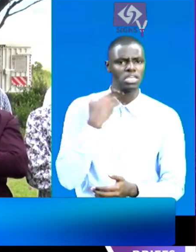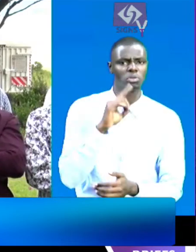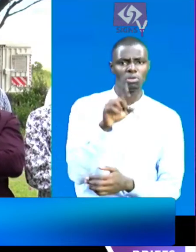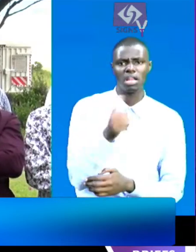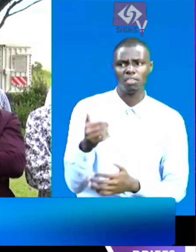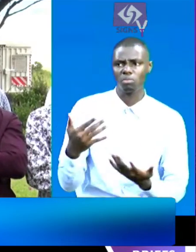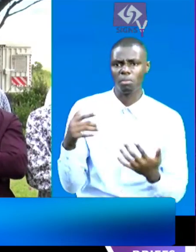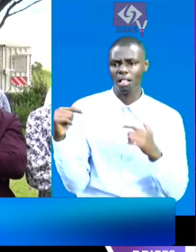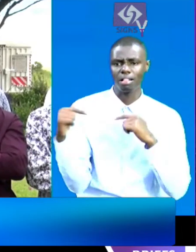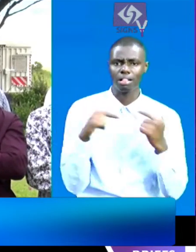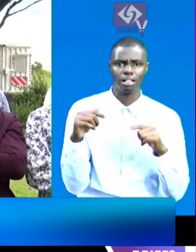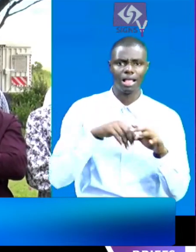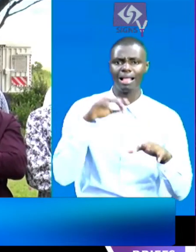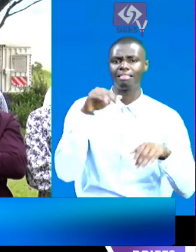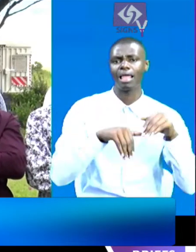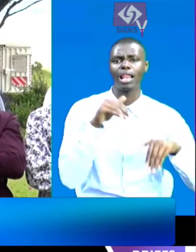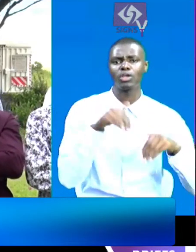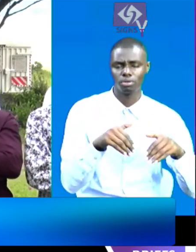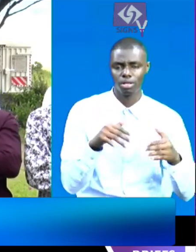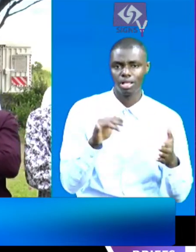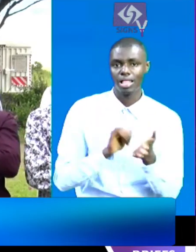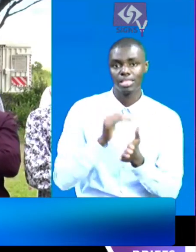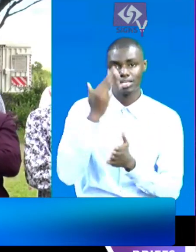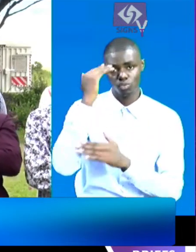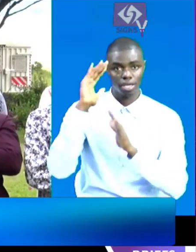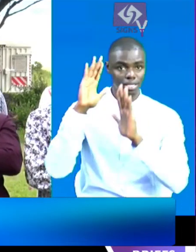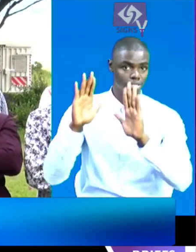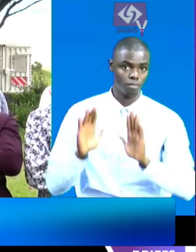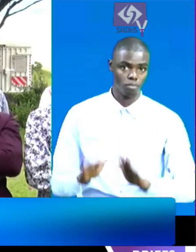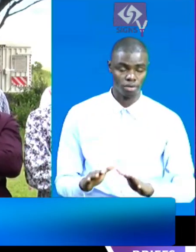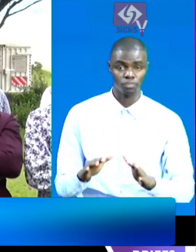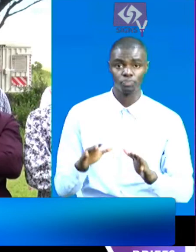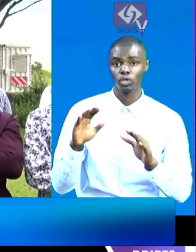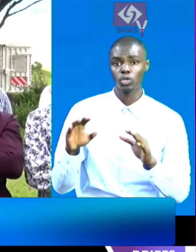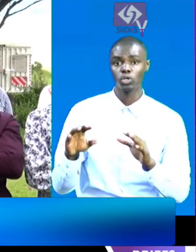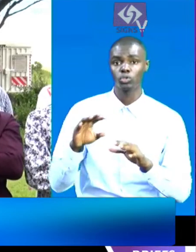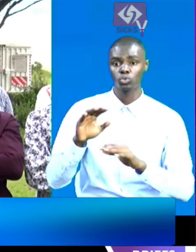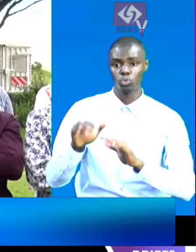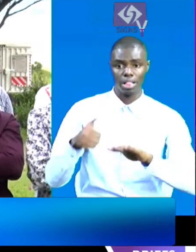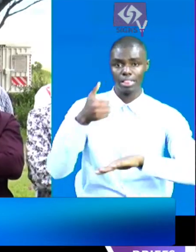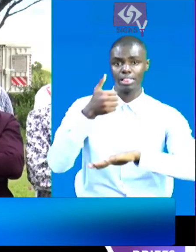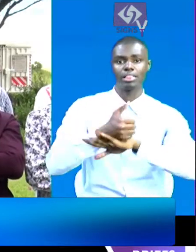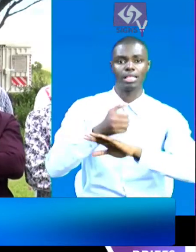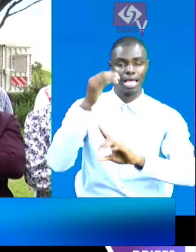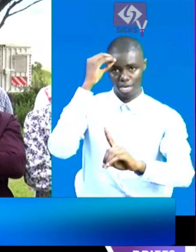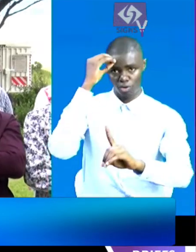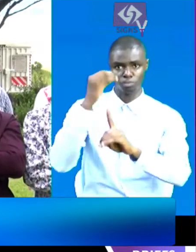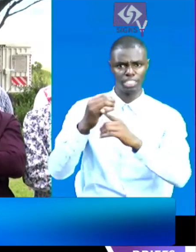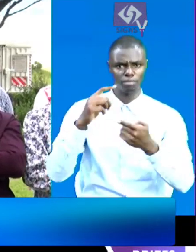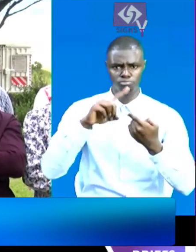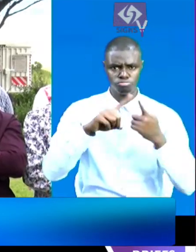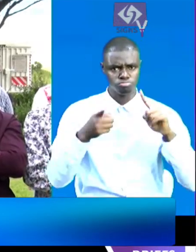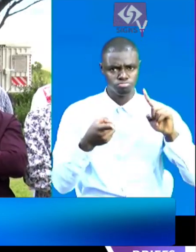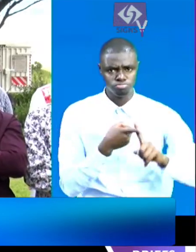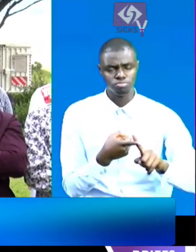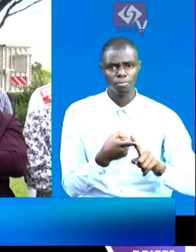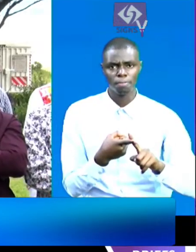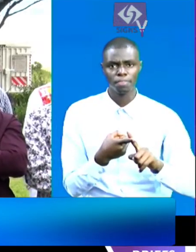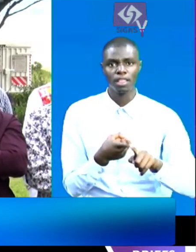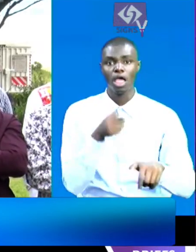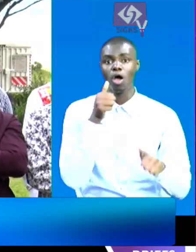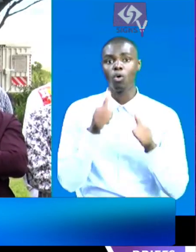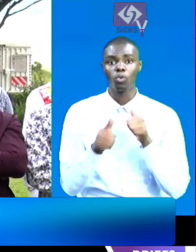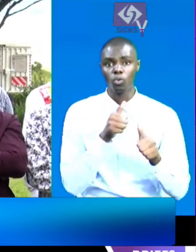a rough battle in the elections. And this is why it's important to set an objective criteria, which